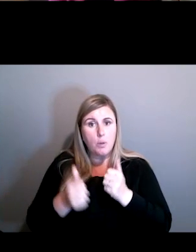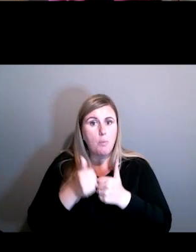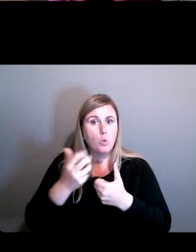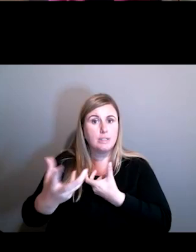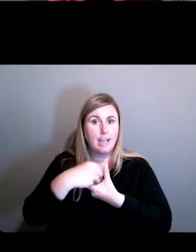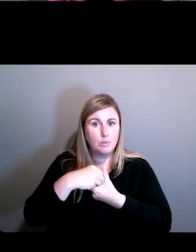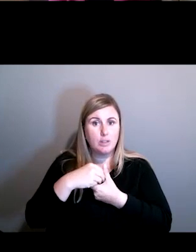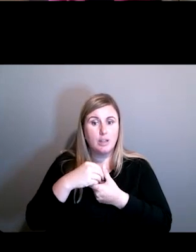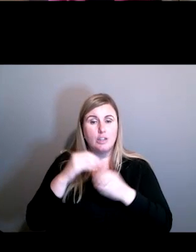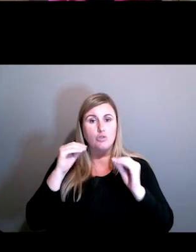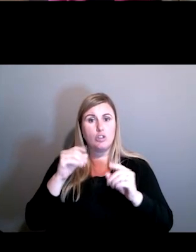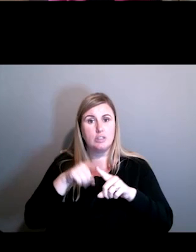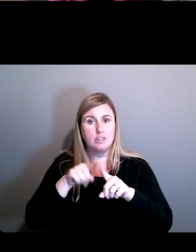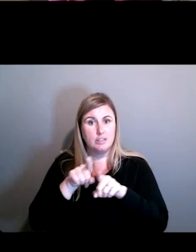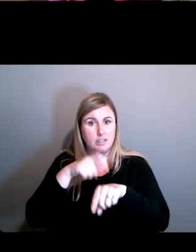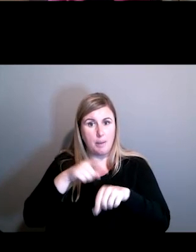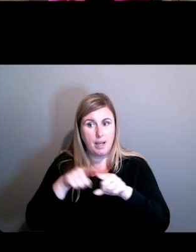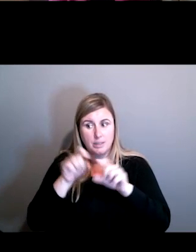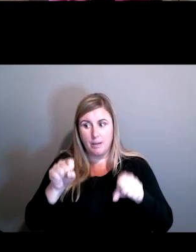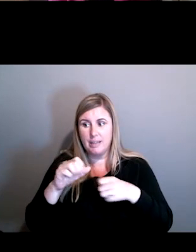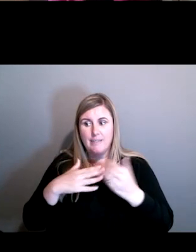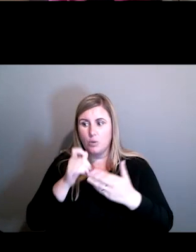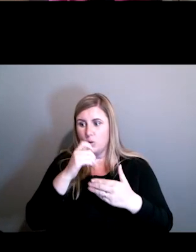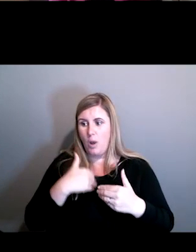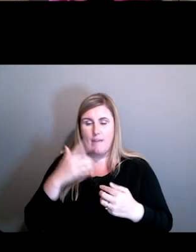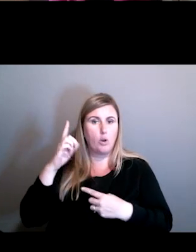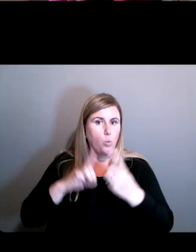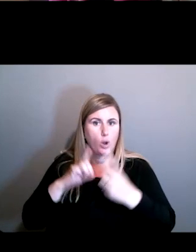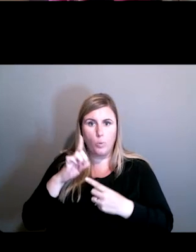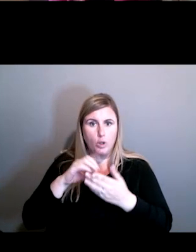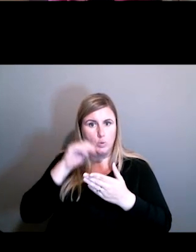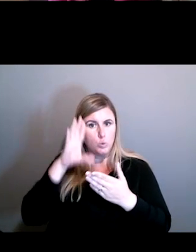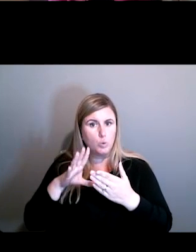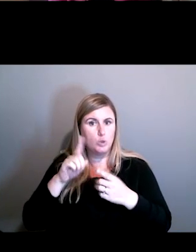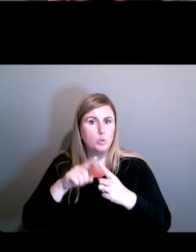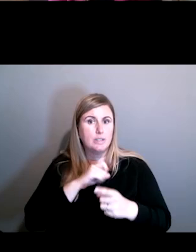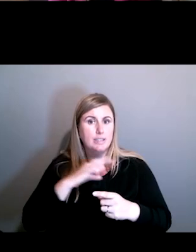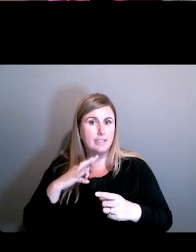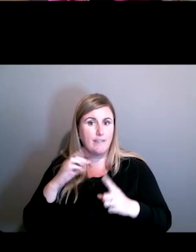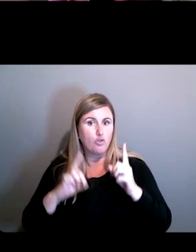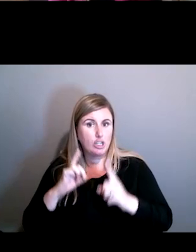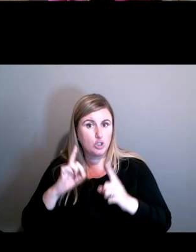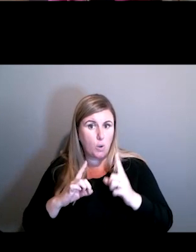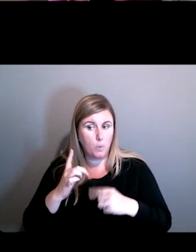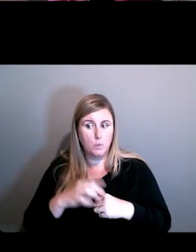instructional time as possible. Even when you don't have a one-to-one student to staff ratio, And in most